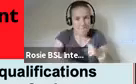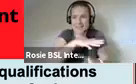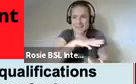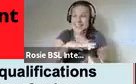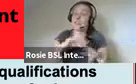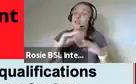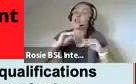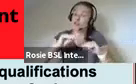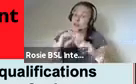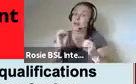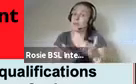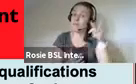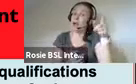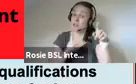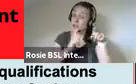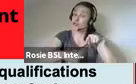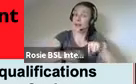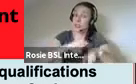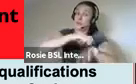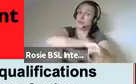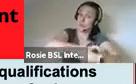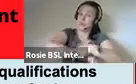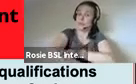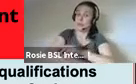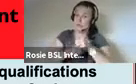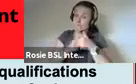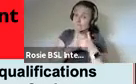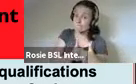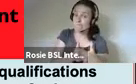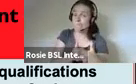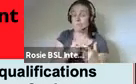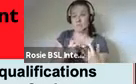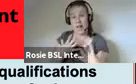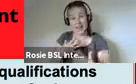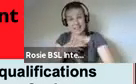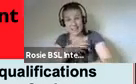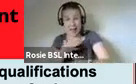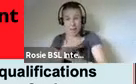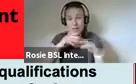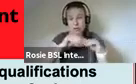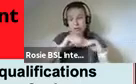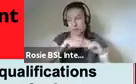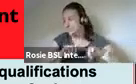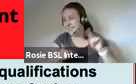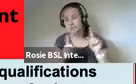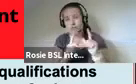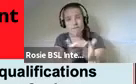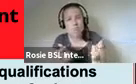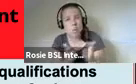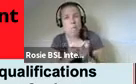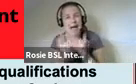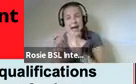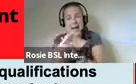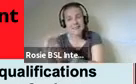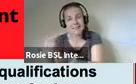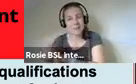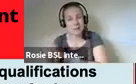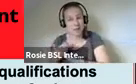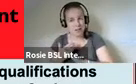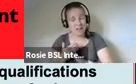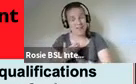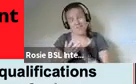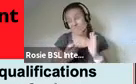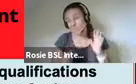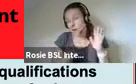but really providing tailor-made trainings in different formats, primarily for those who are